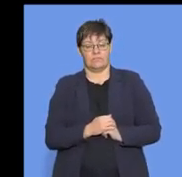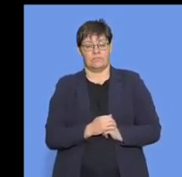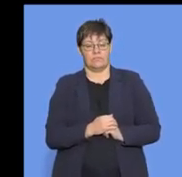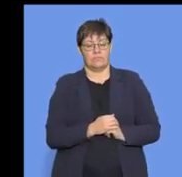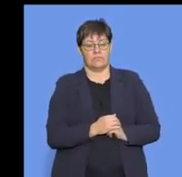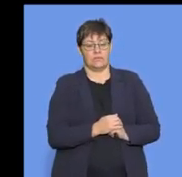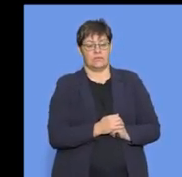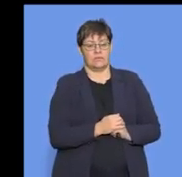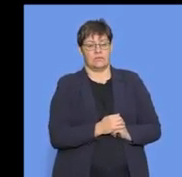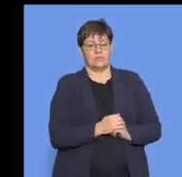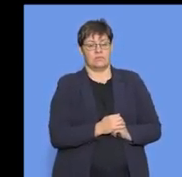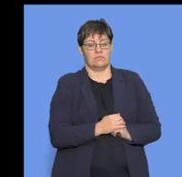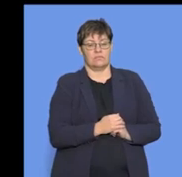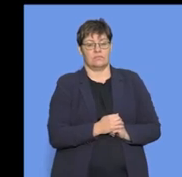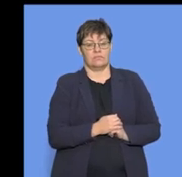look for.